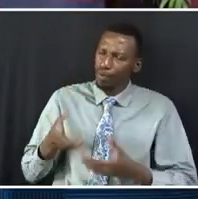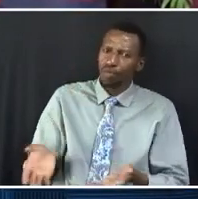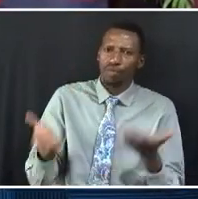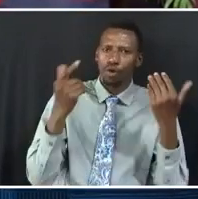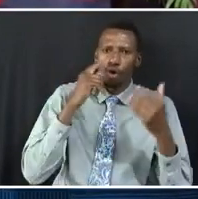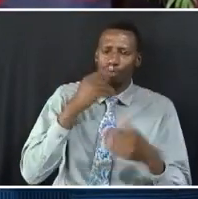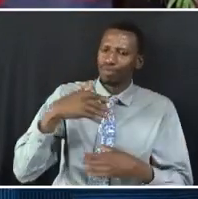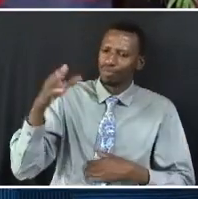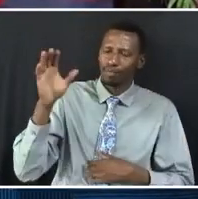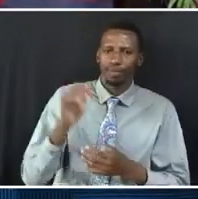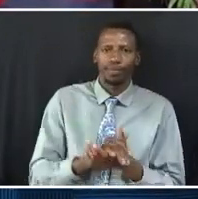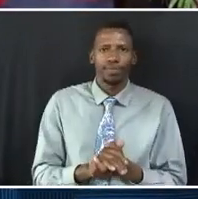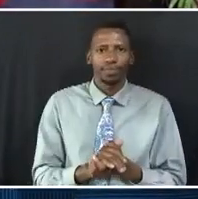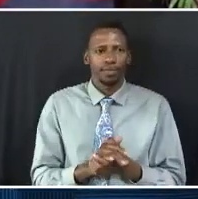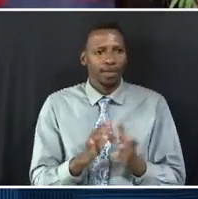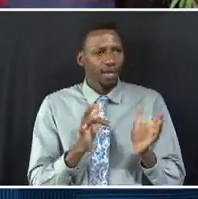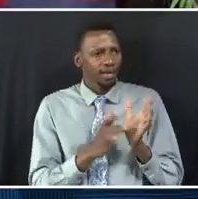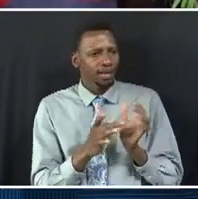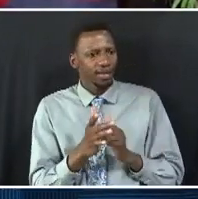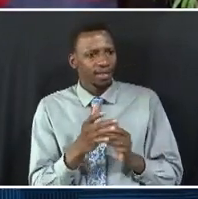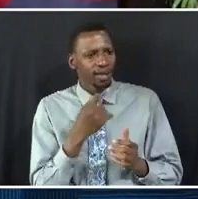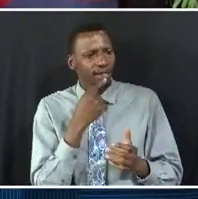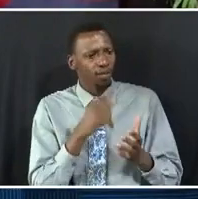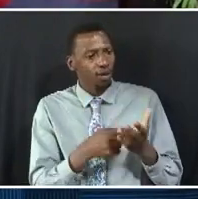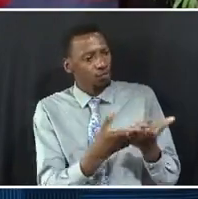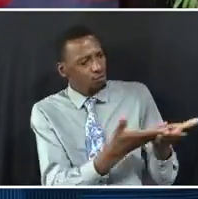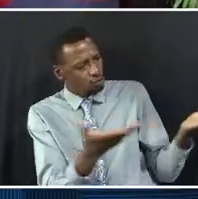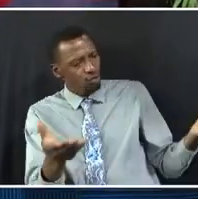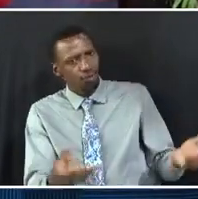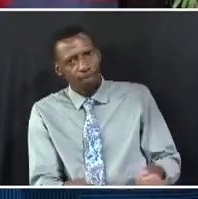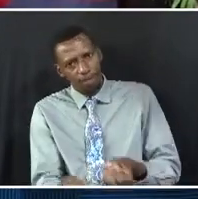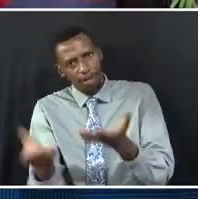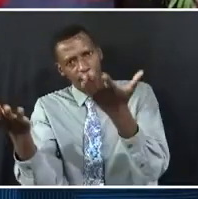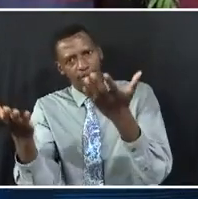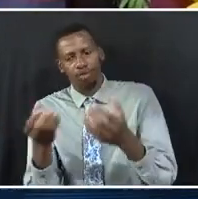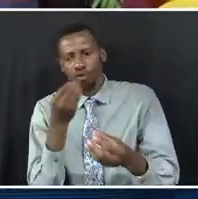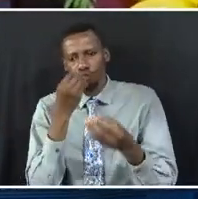says, you give them something to eat.